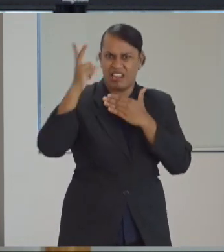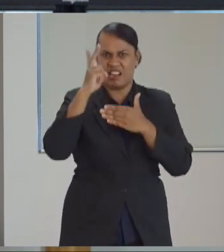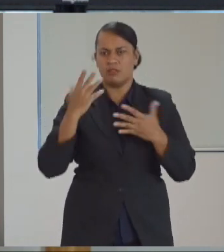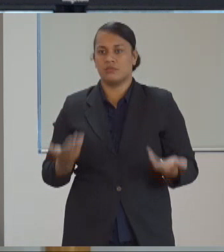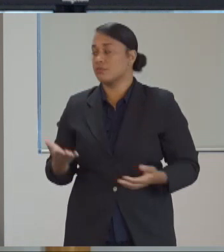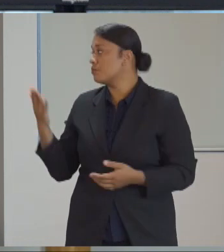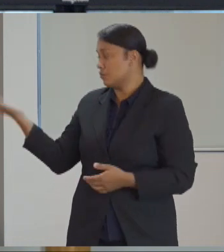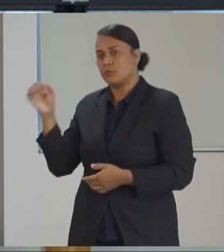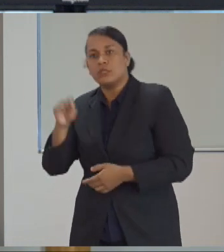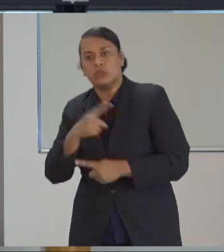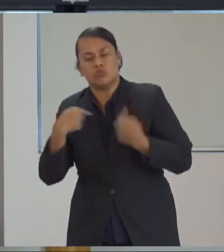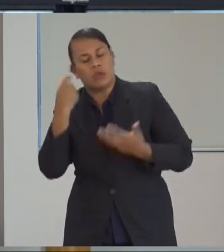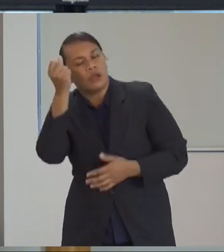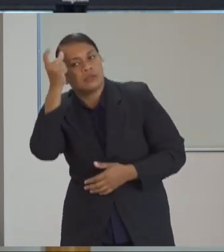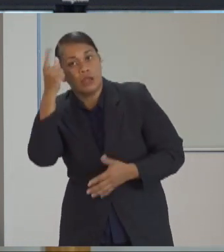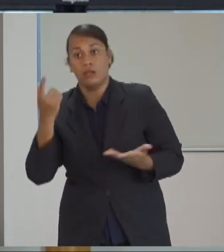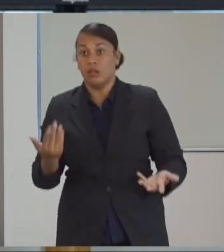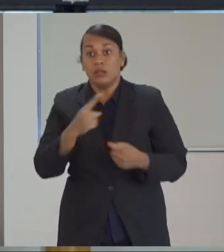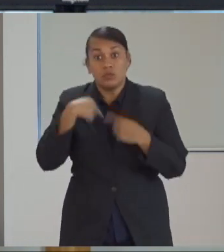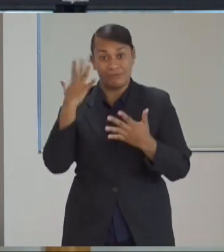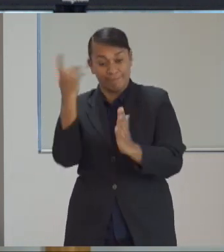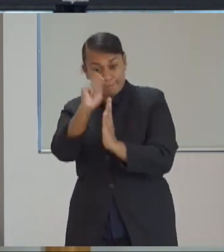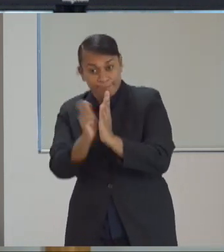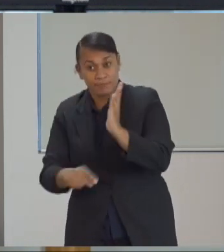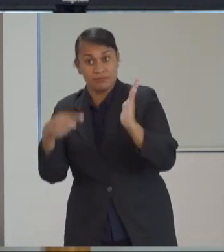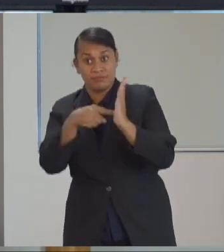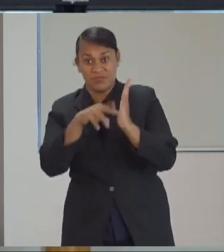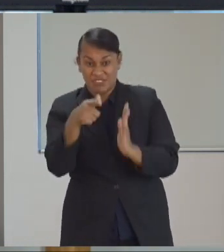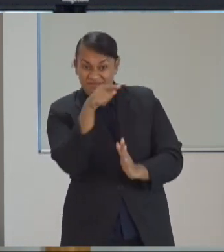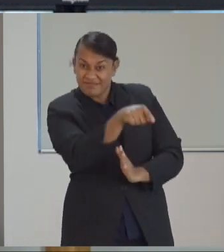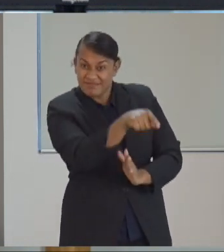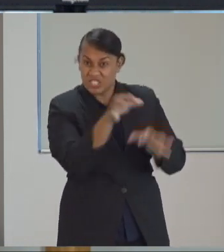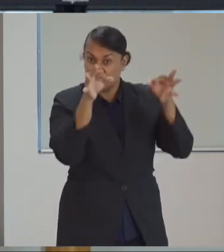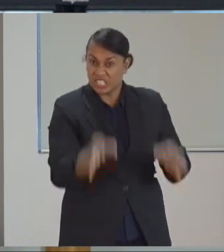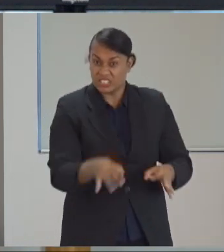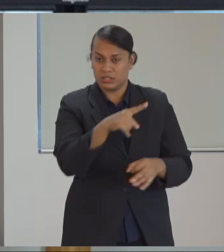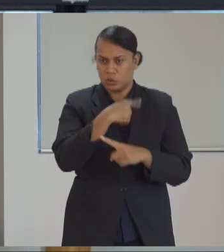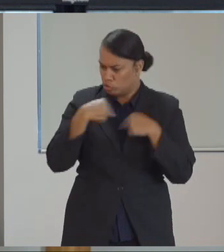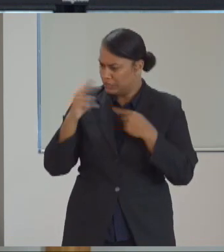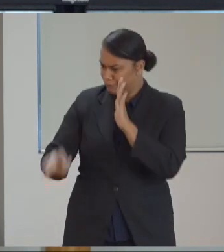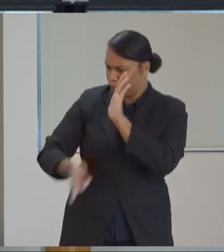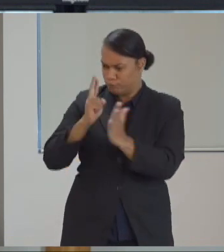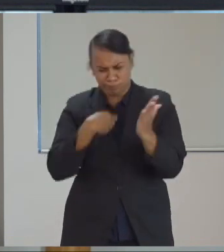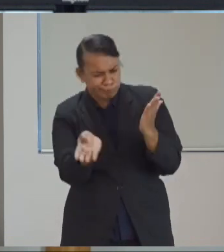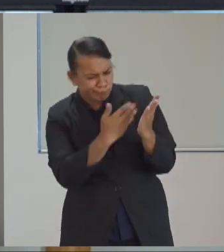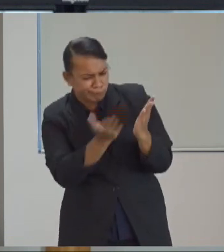the drafting of the charges in this manner is very far and in between. So it's very far. I